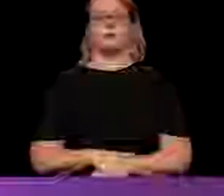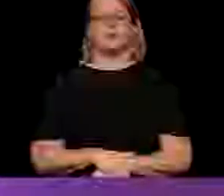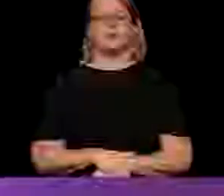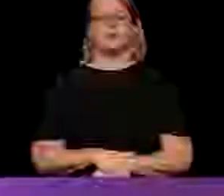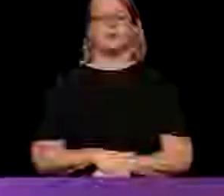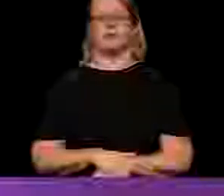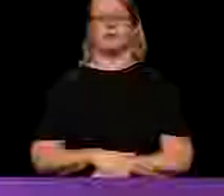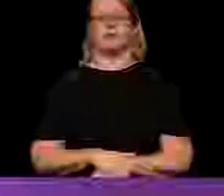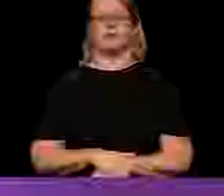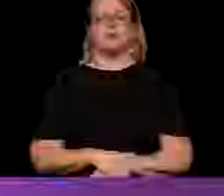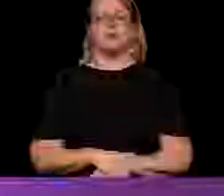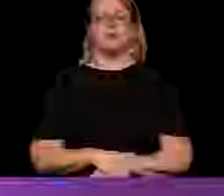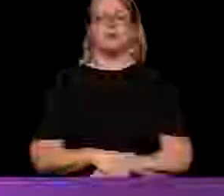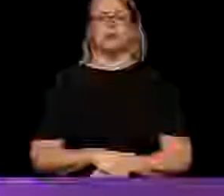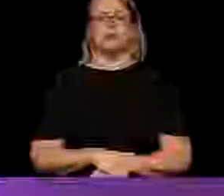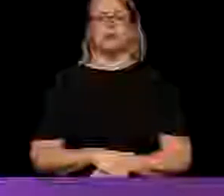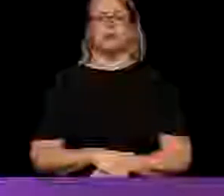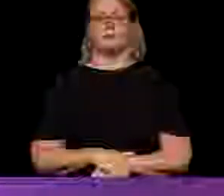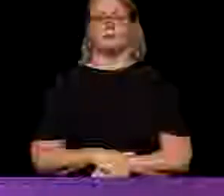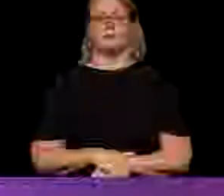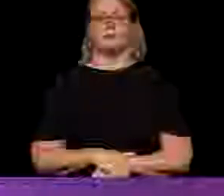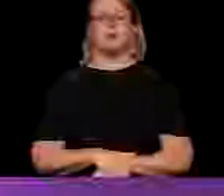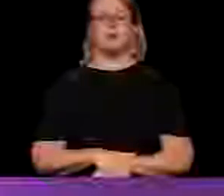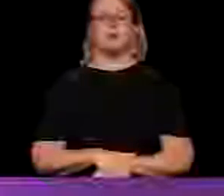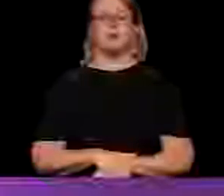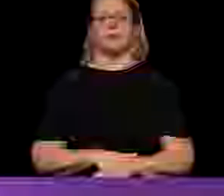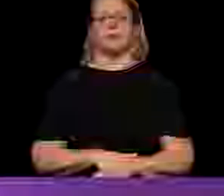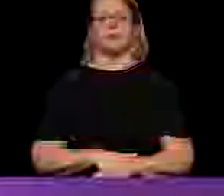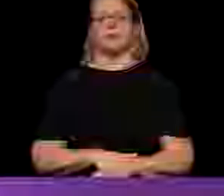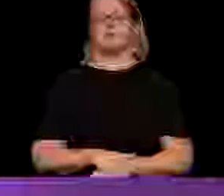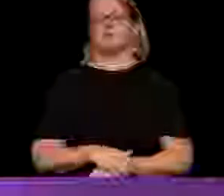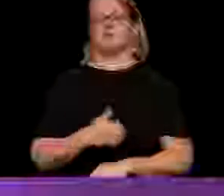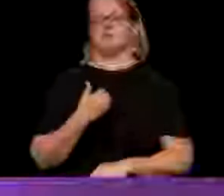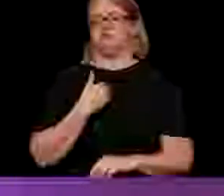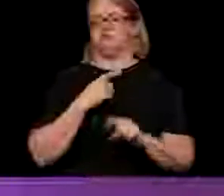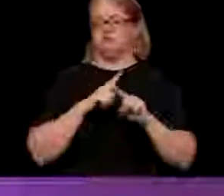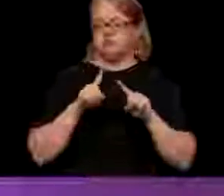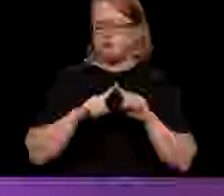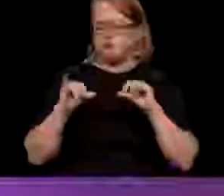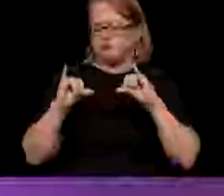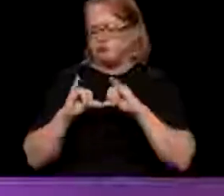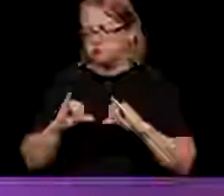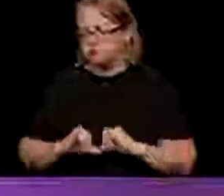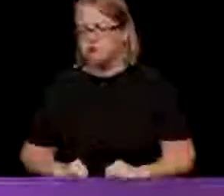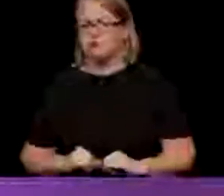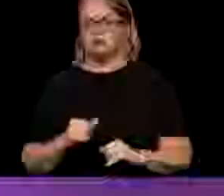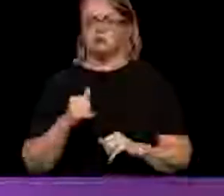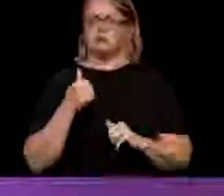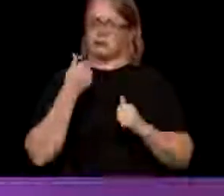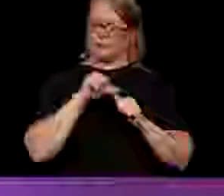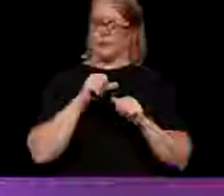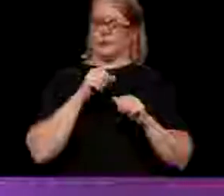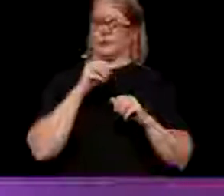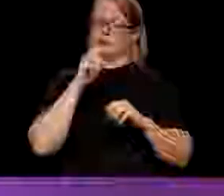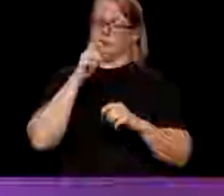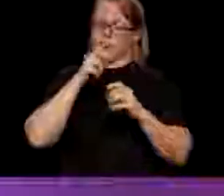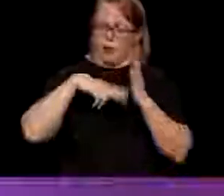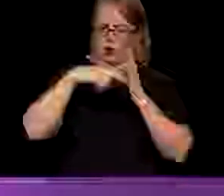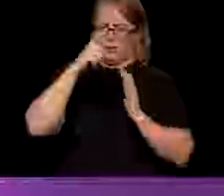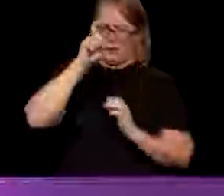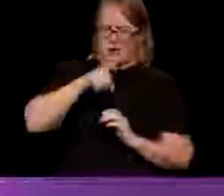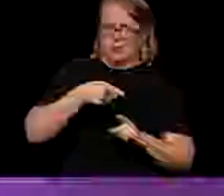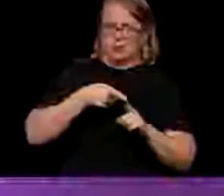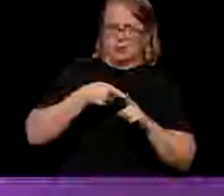paint brushes. Make sure you don't get something like oils or watercolor type paint brushes. This is mainly